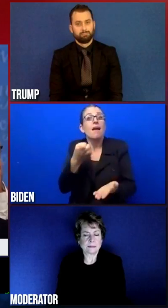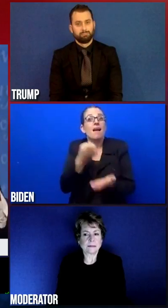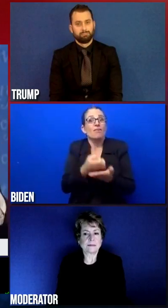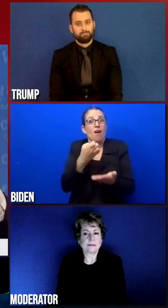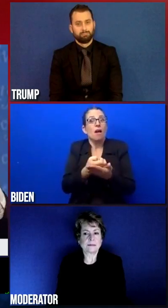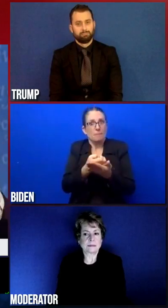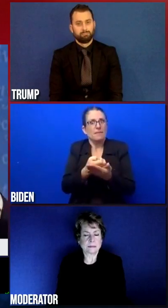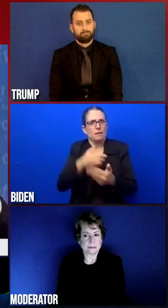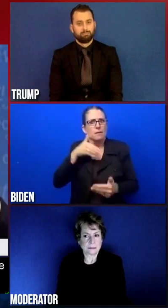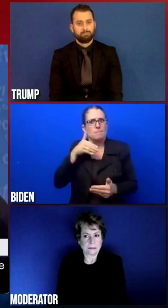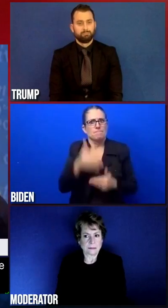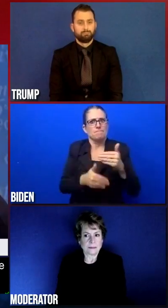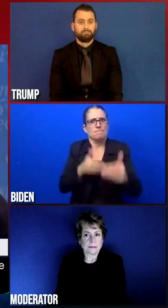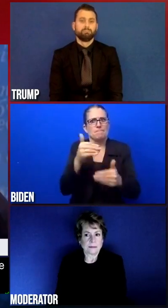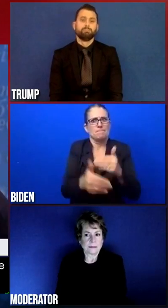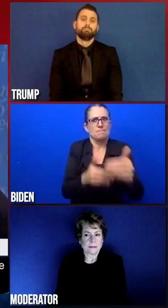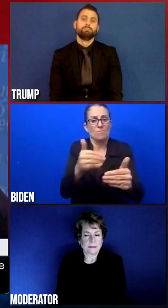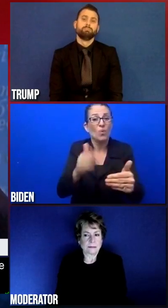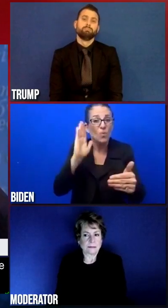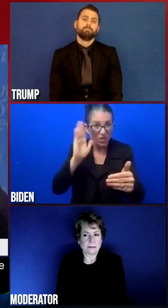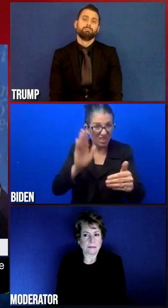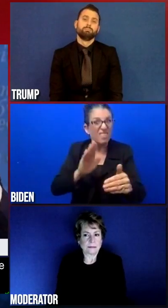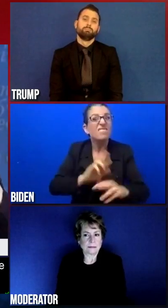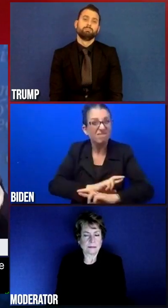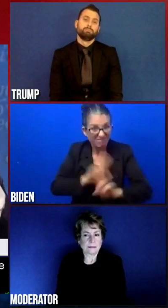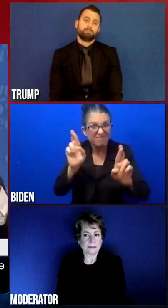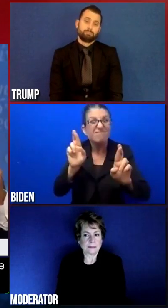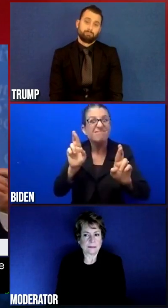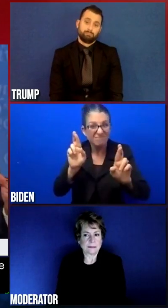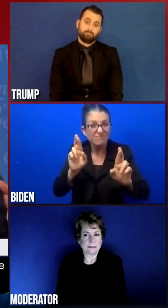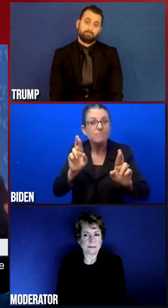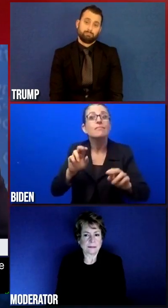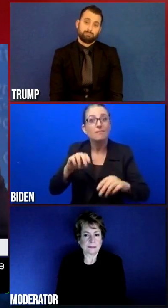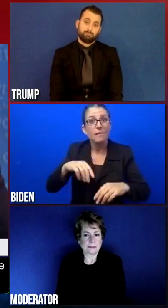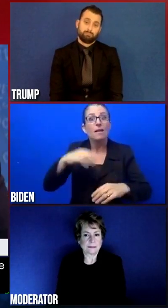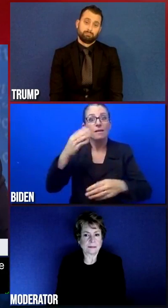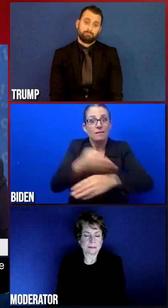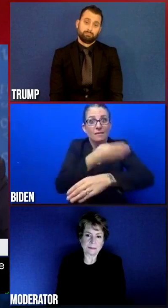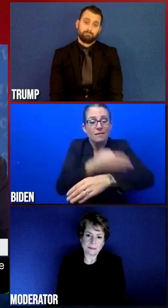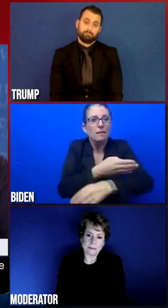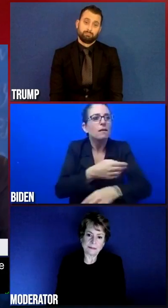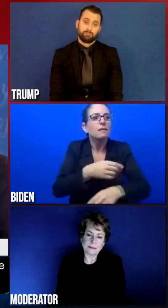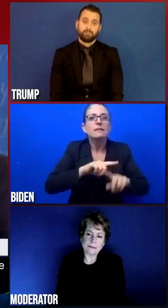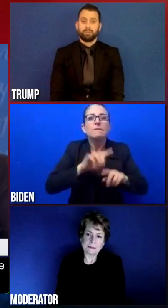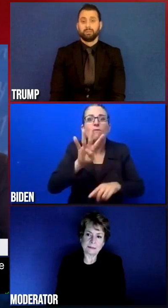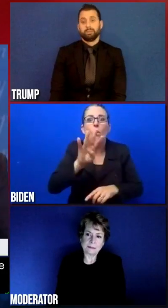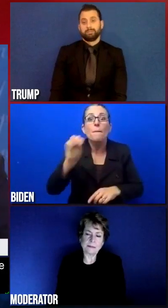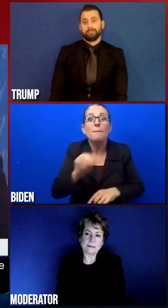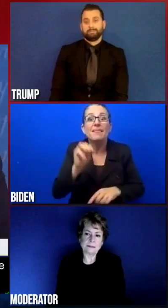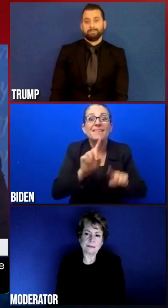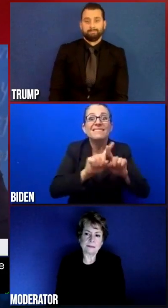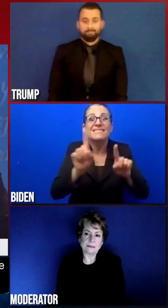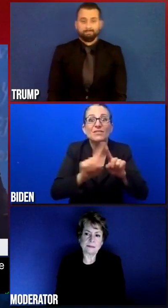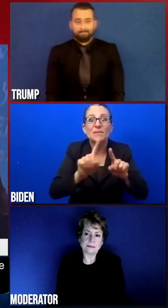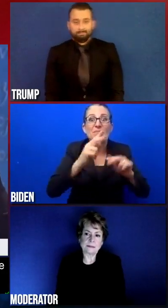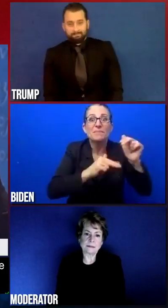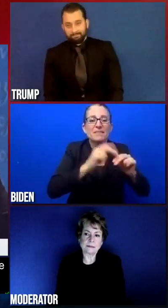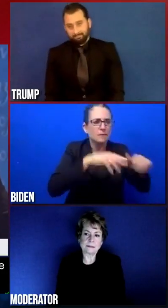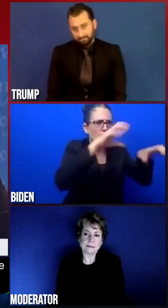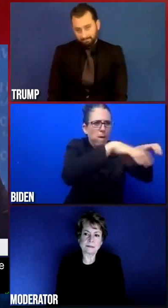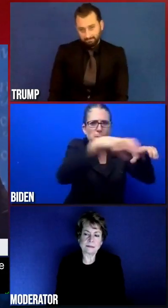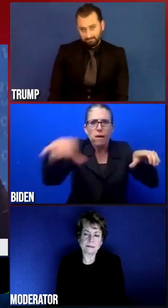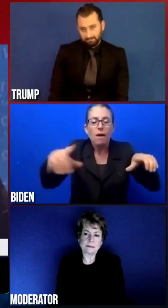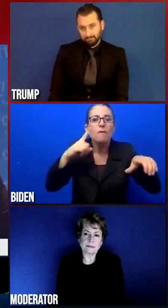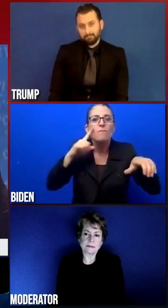weatherized in a way that, in fact, they'll emit significantly less gas and oil because the heat will not be going out. There's so